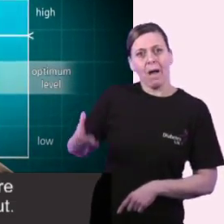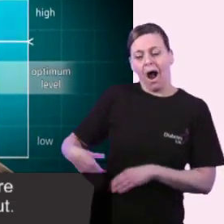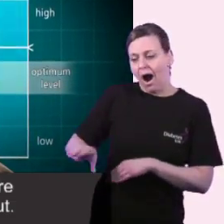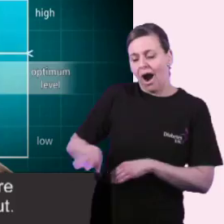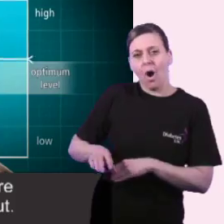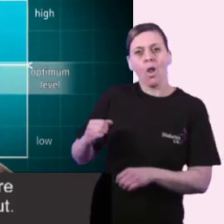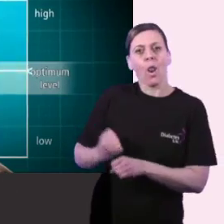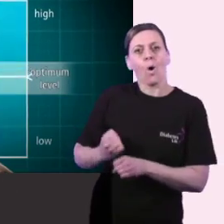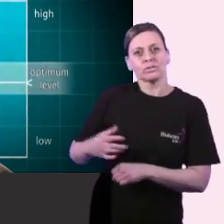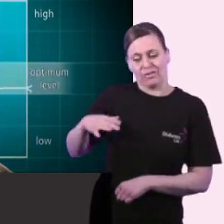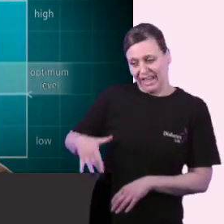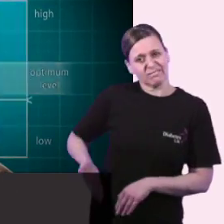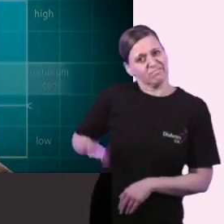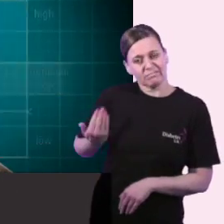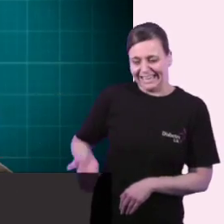wears out.